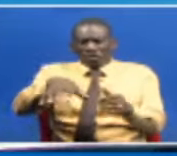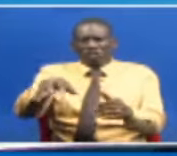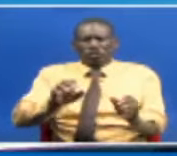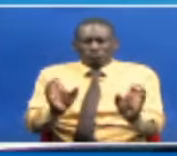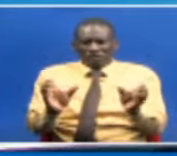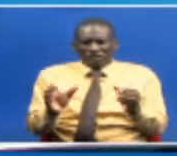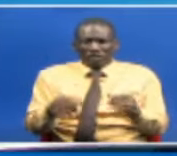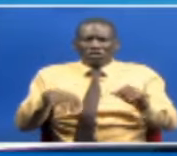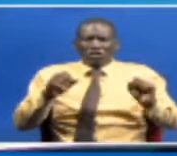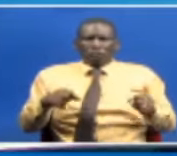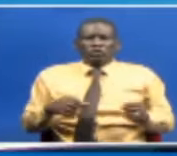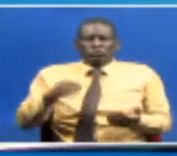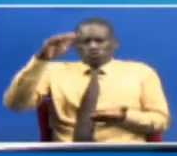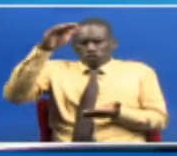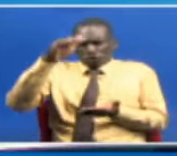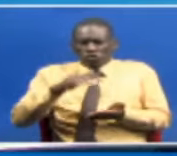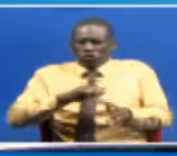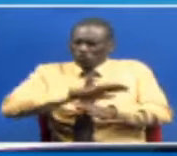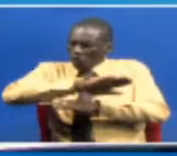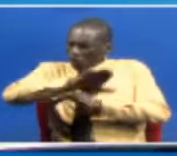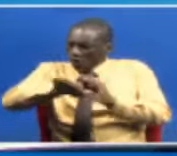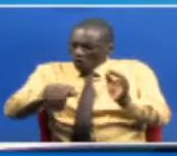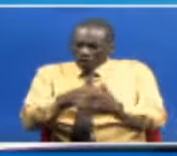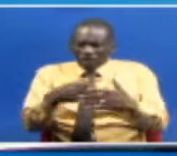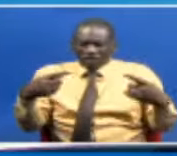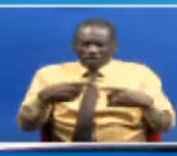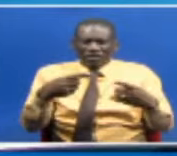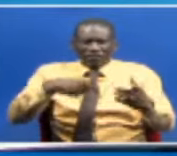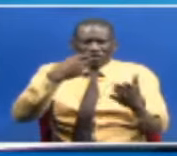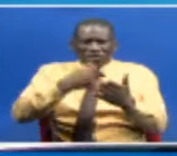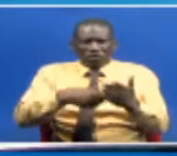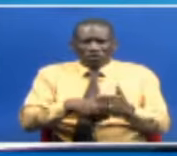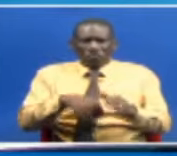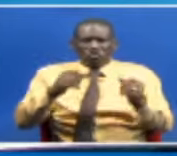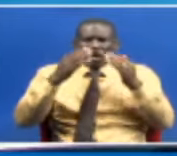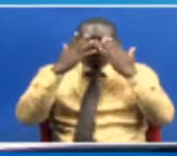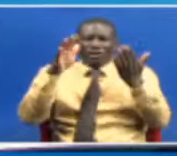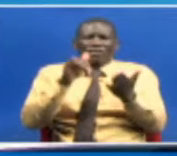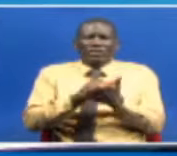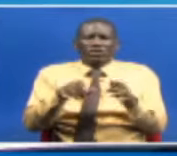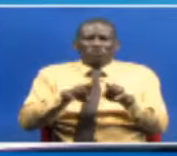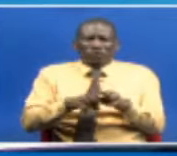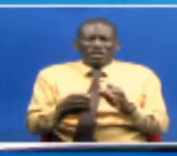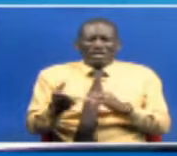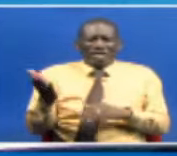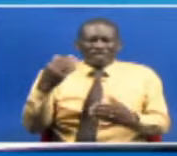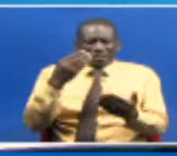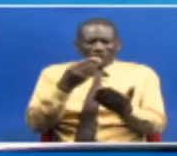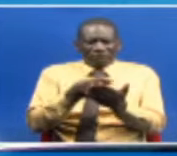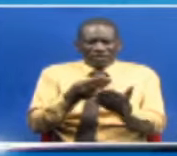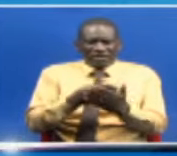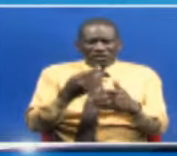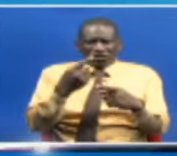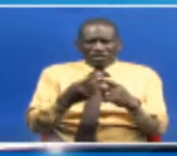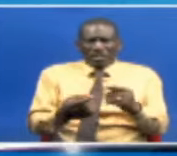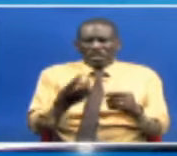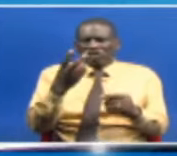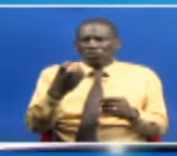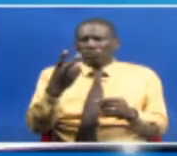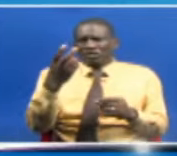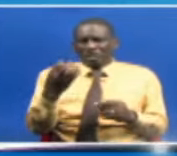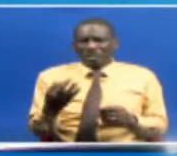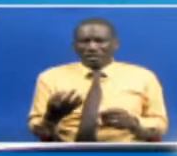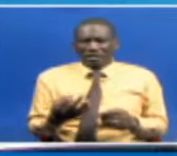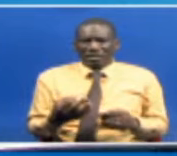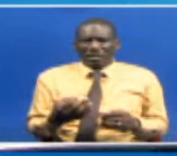are able to cut down on every aspect of cost. And you may be aware also that in the last financial bill, 2023, we